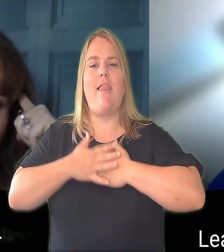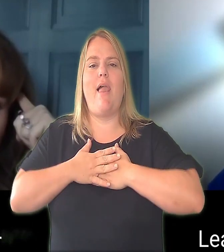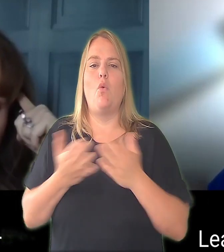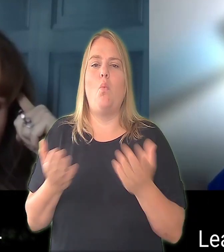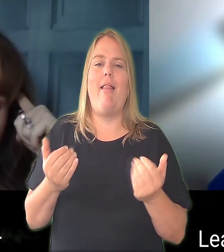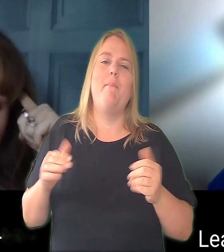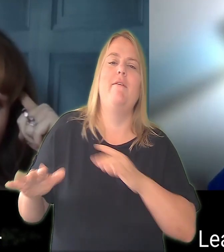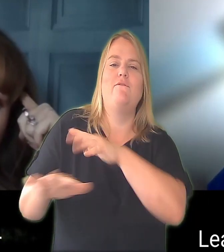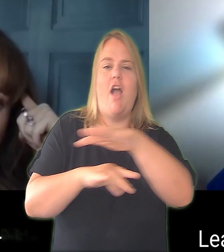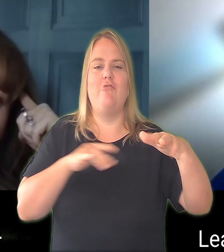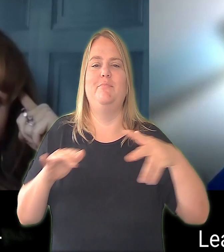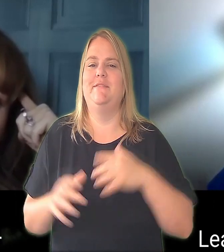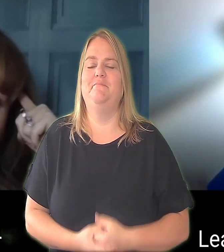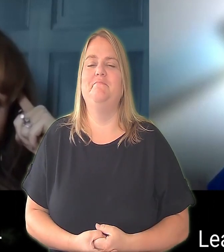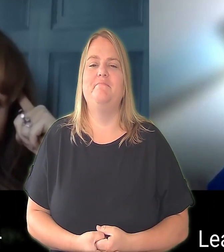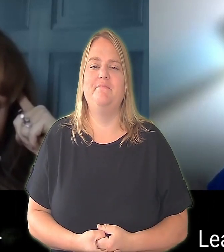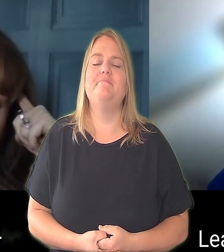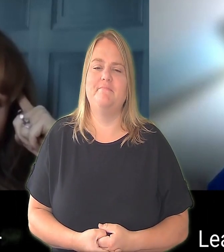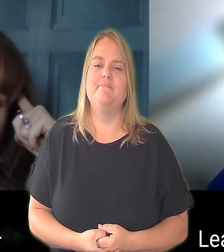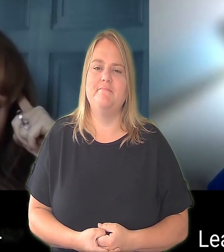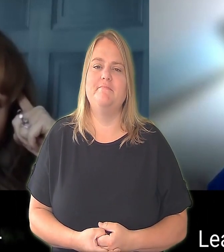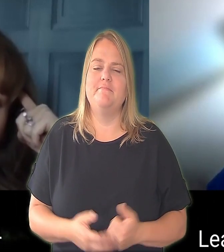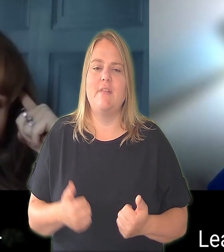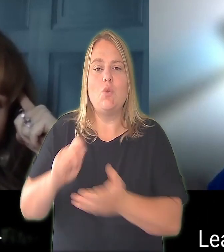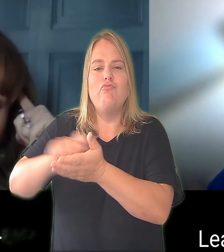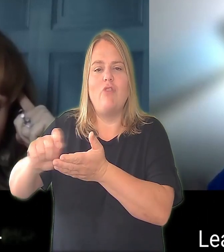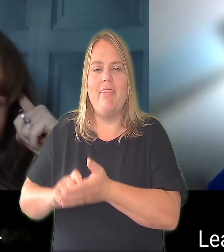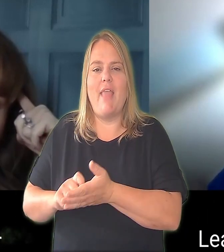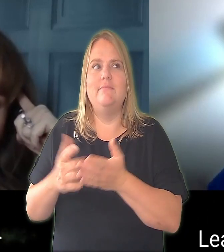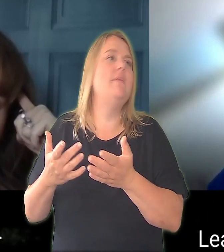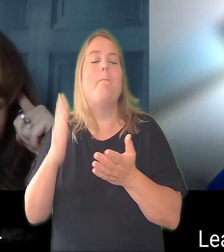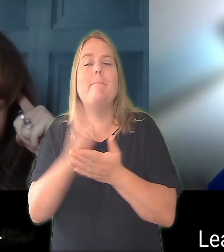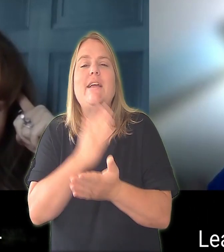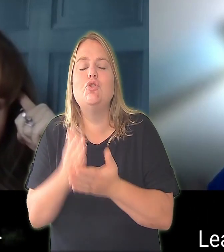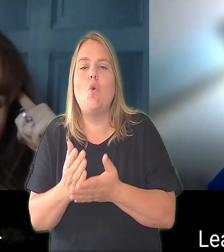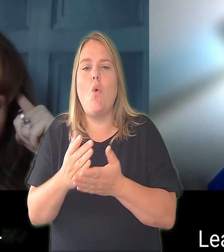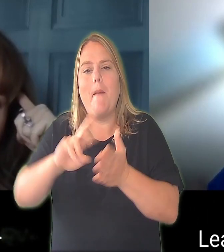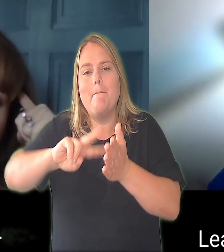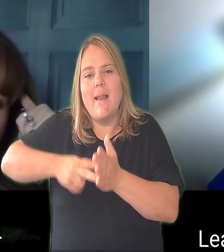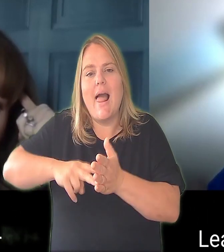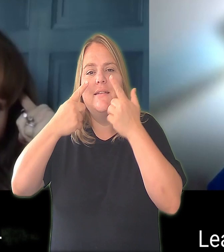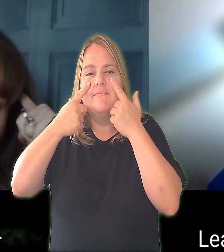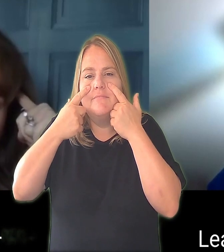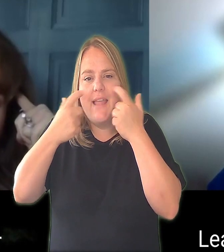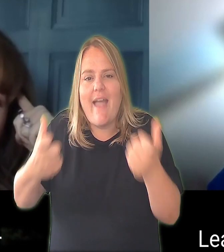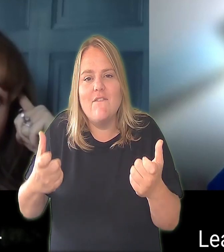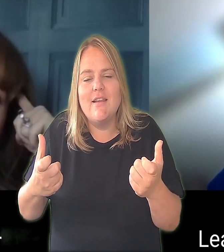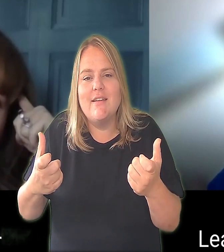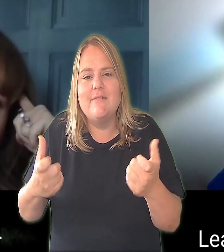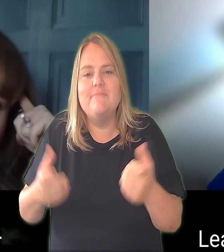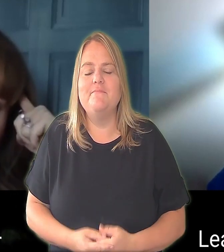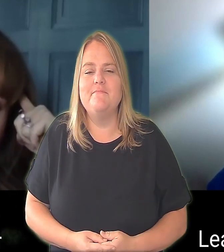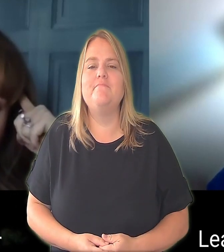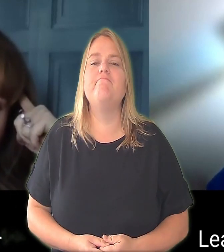welcoming environment, not because we lecture them about it. So I'm going to write the service very carefully, thanking God, but not